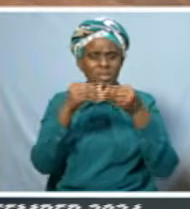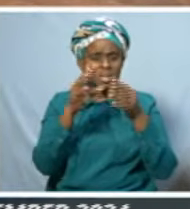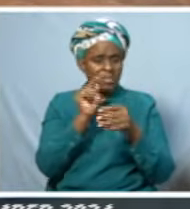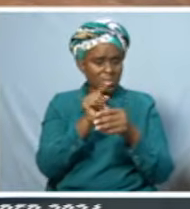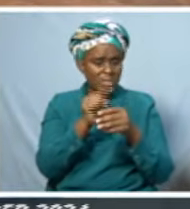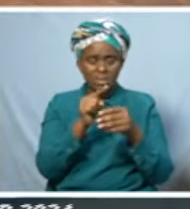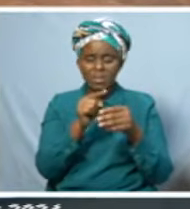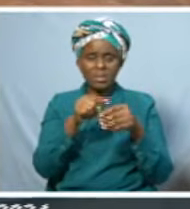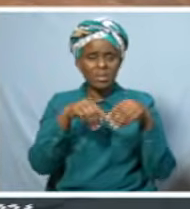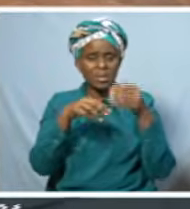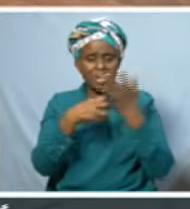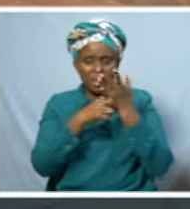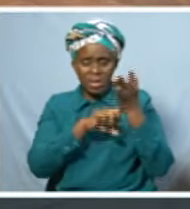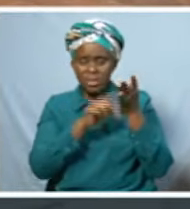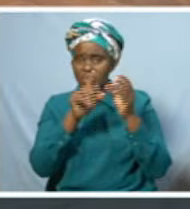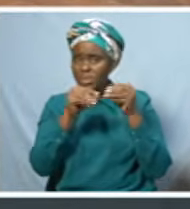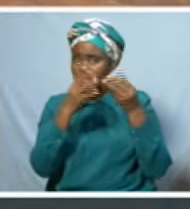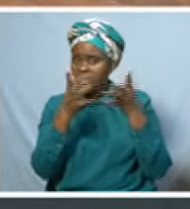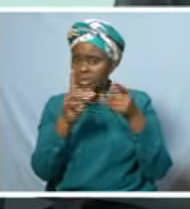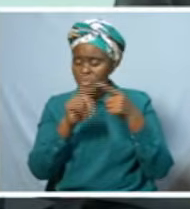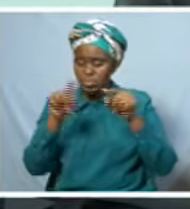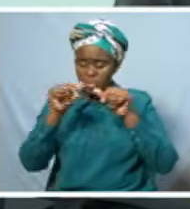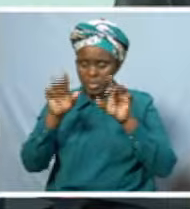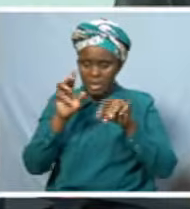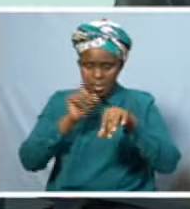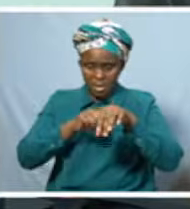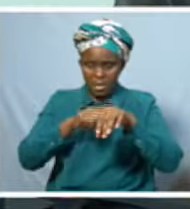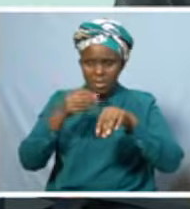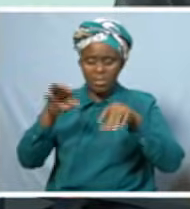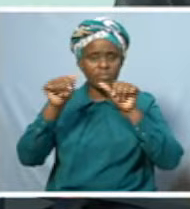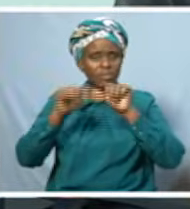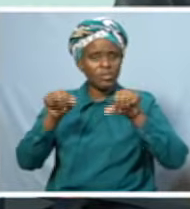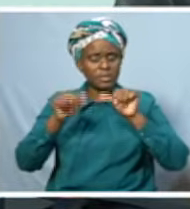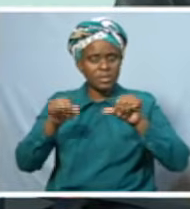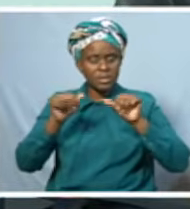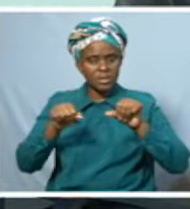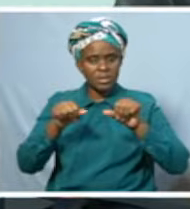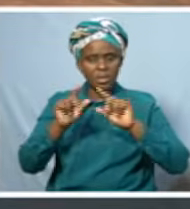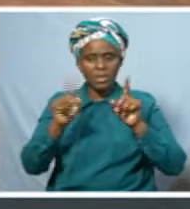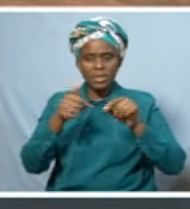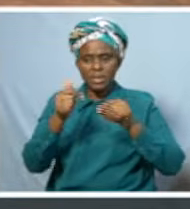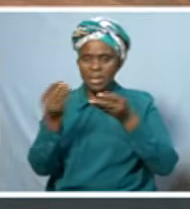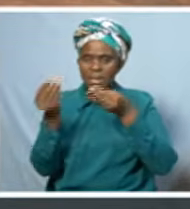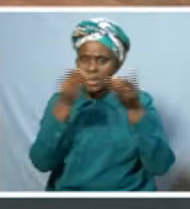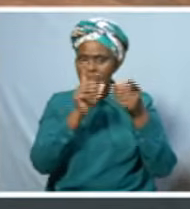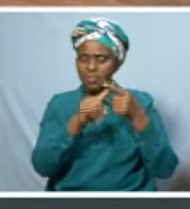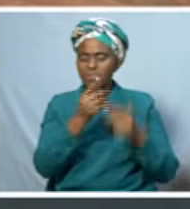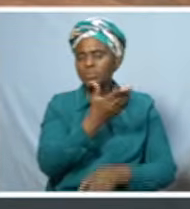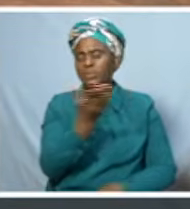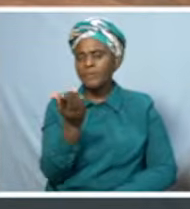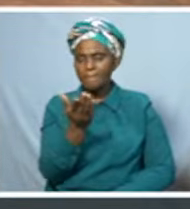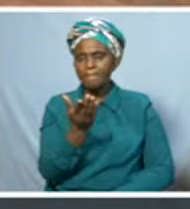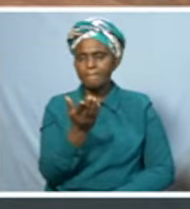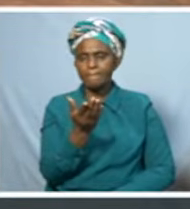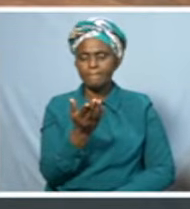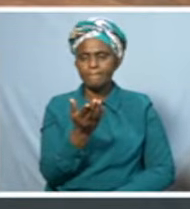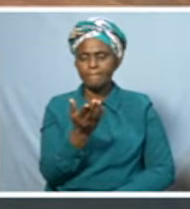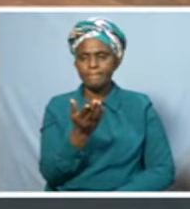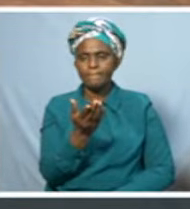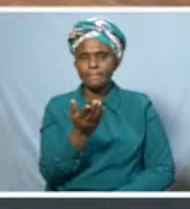these electronic receipts to the auditors at the time of audit. Were they given to them?